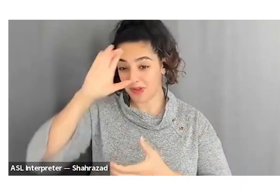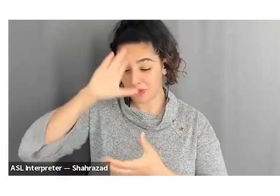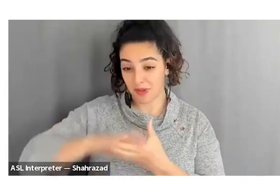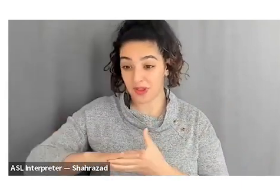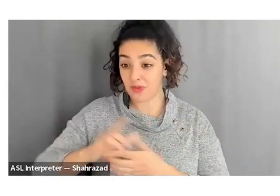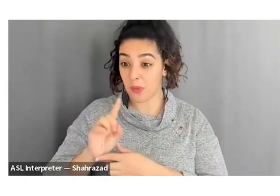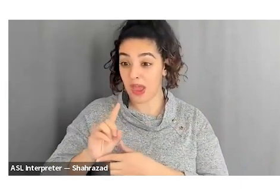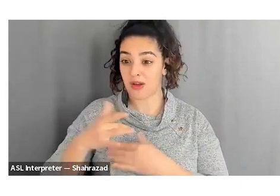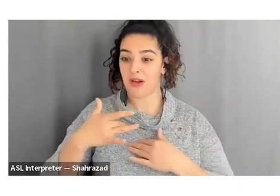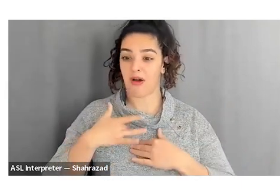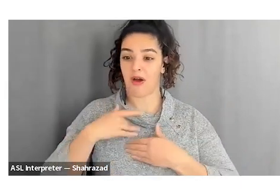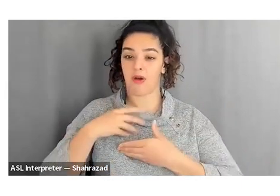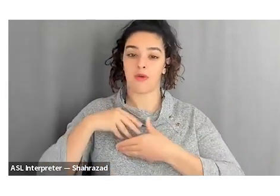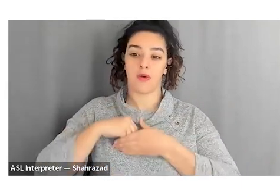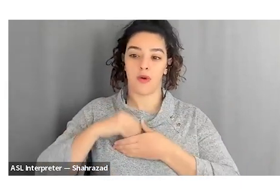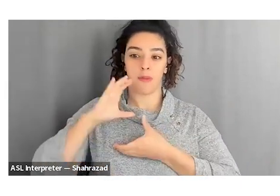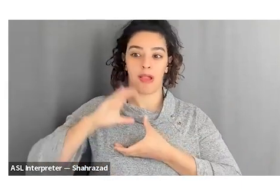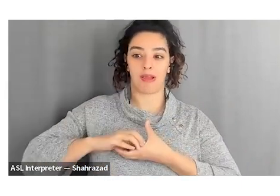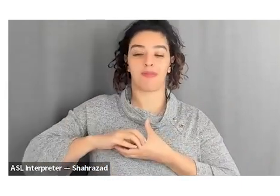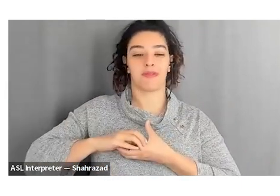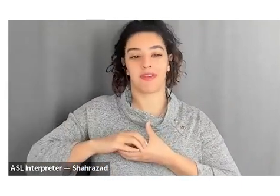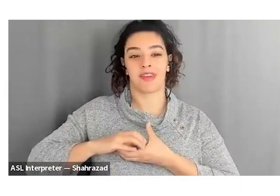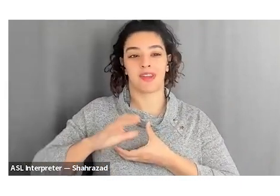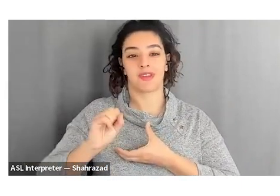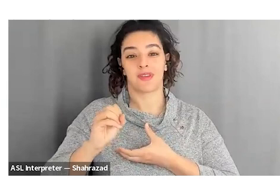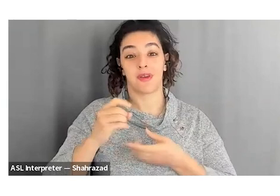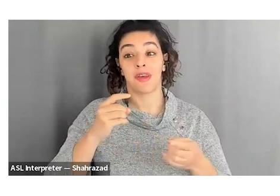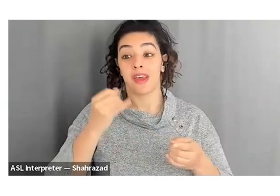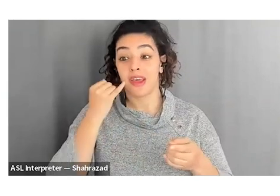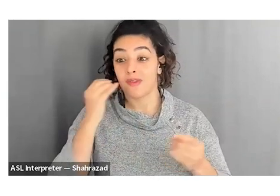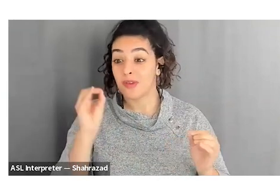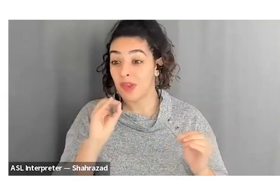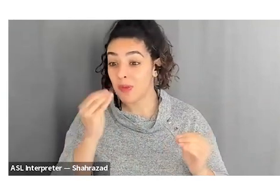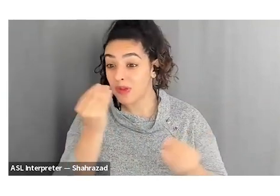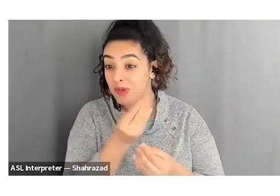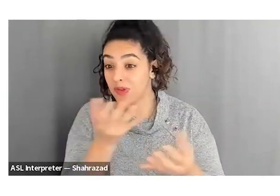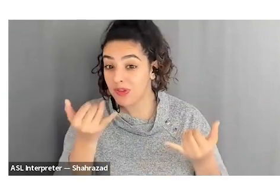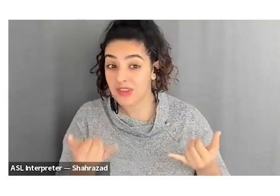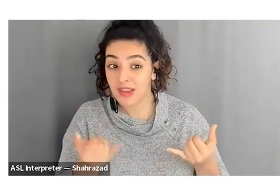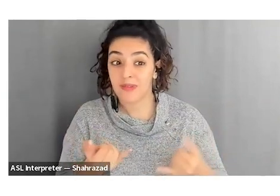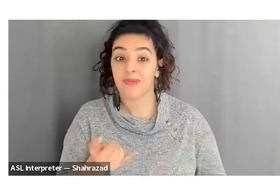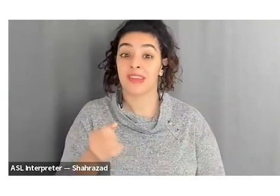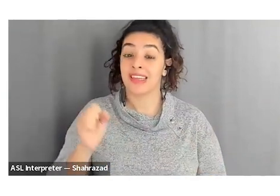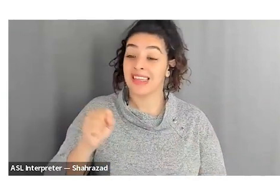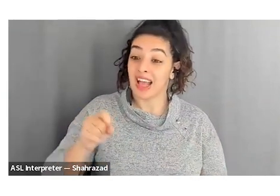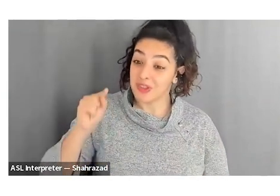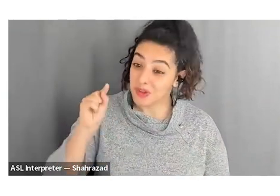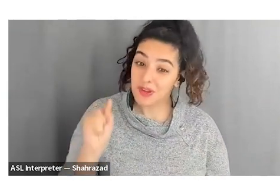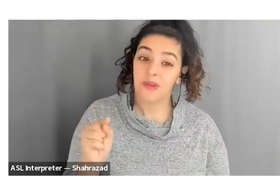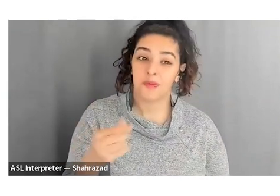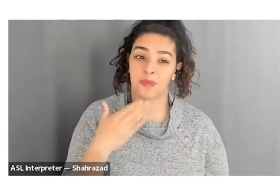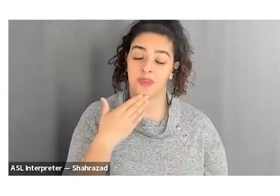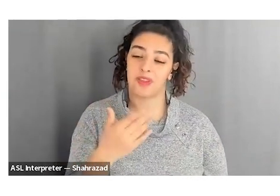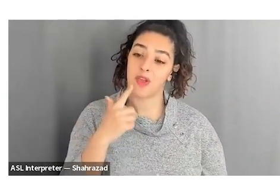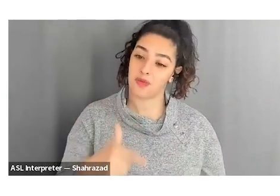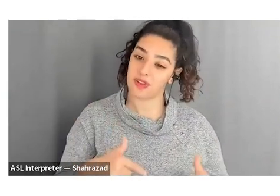next slide, please. So, in case nobody told you today, yes, you, thank you for living.